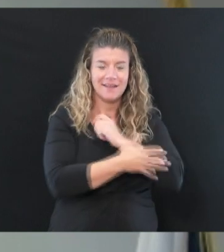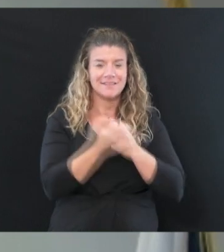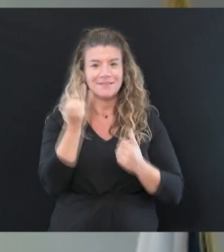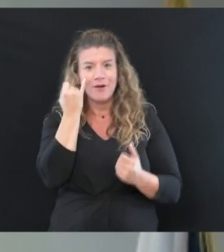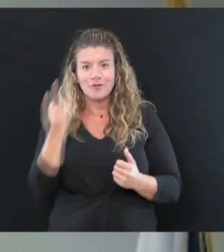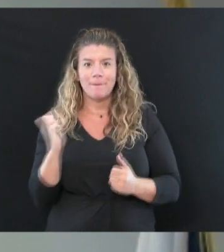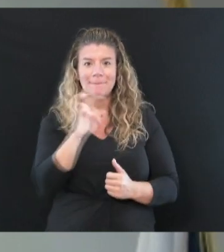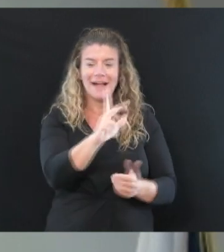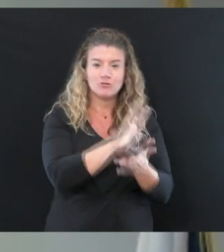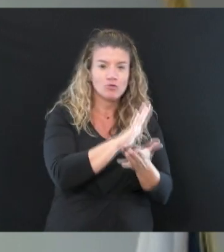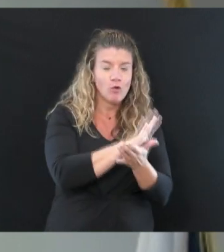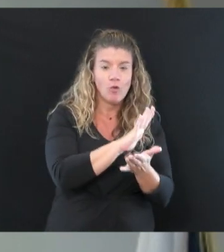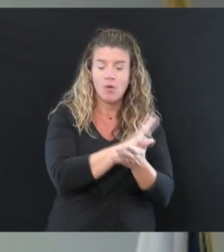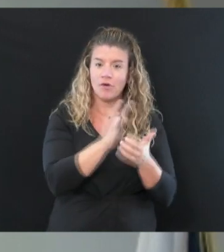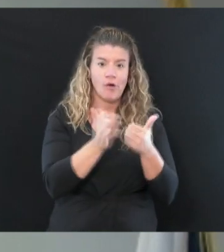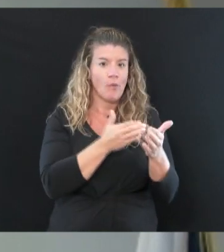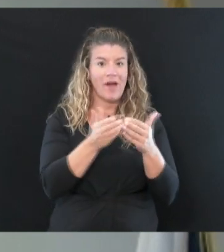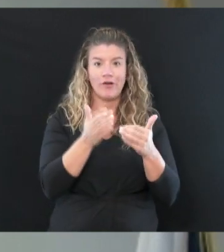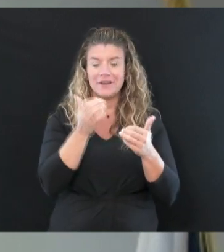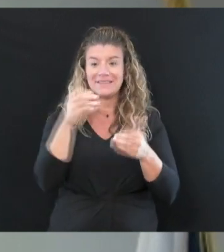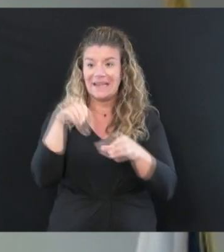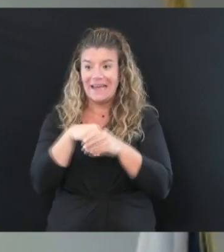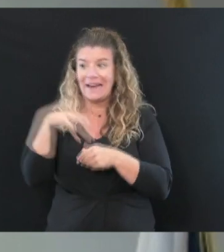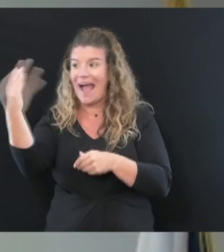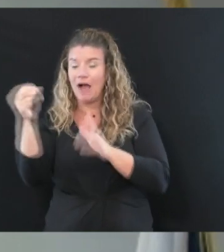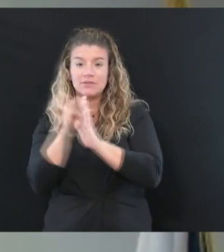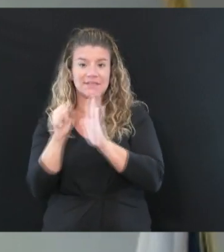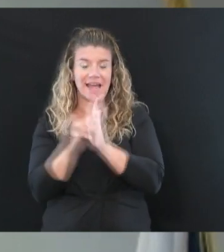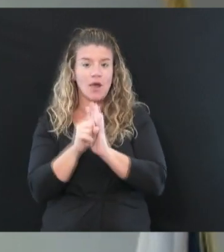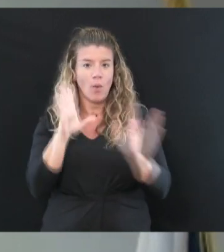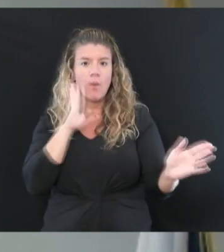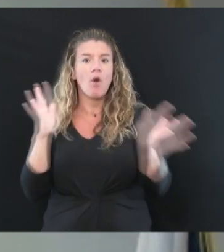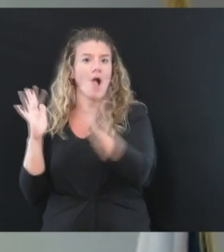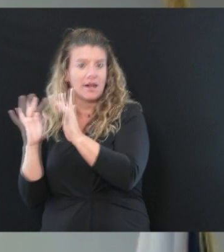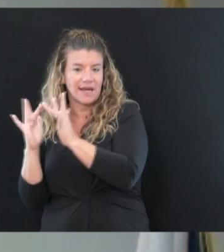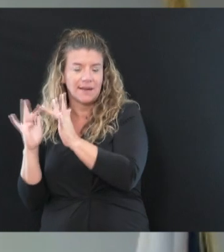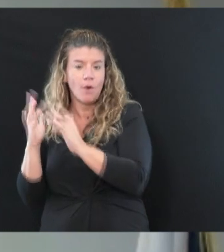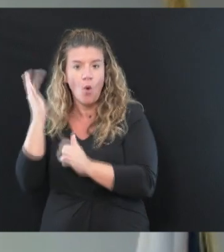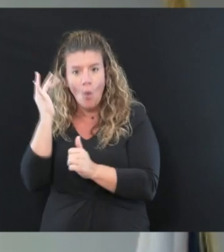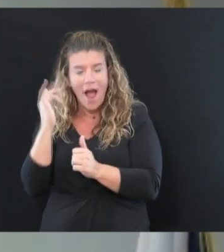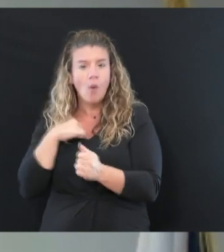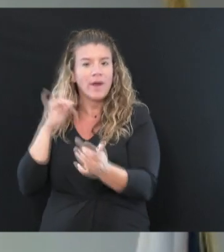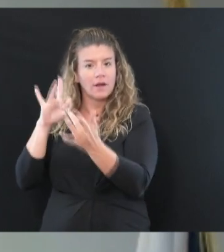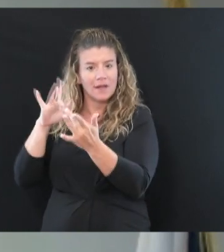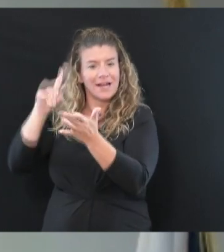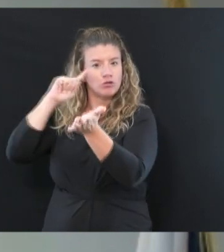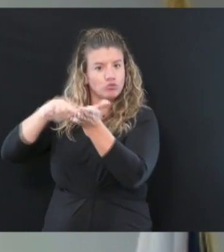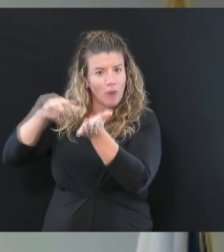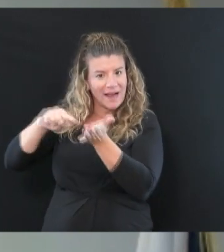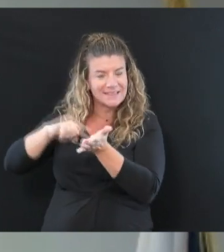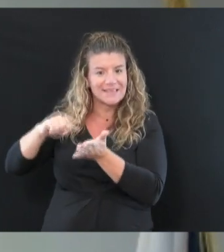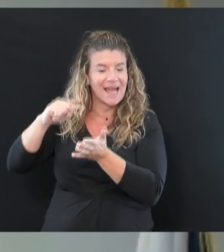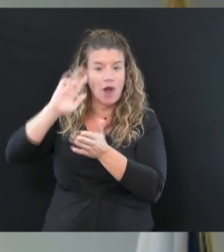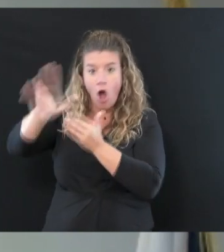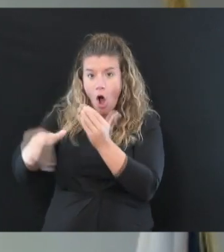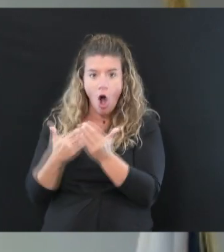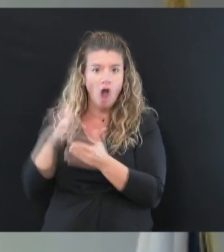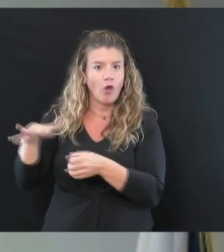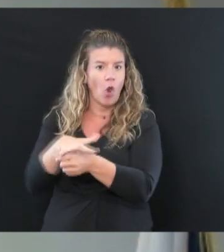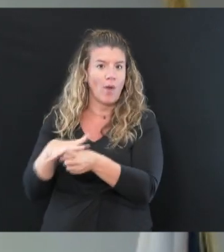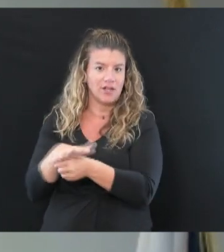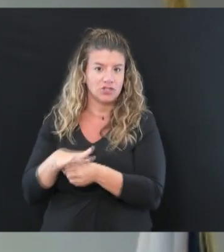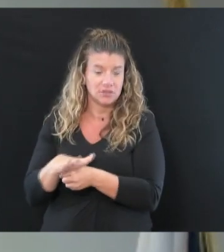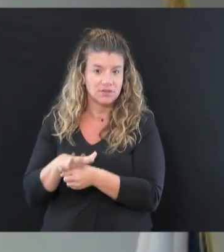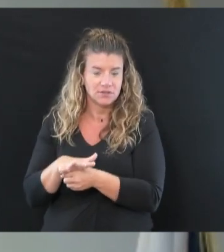example, whether that's in state or out of state, to make sure that contact tracing can happen in both locations, so that